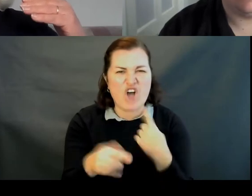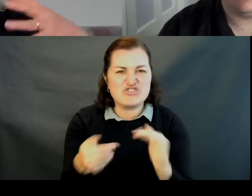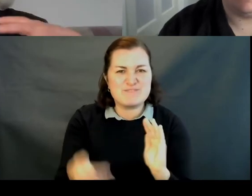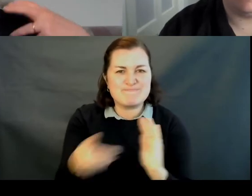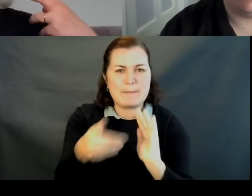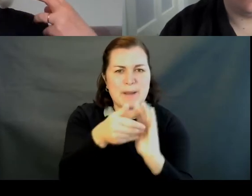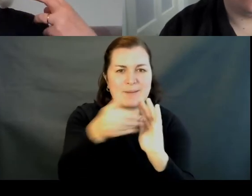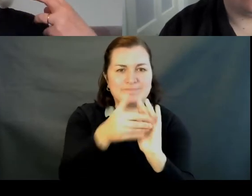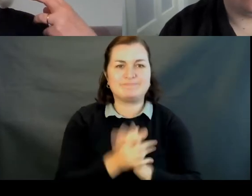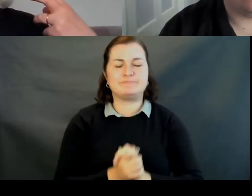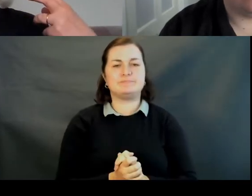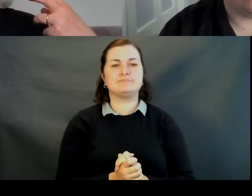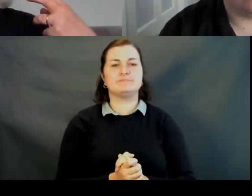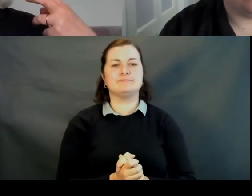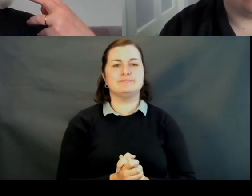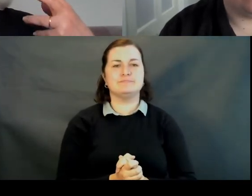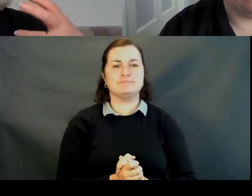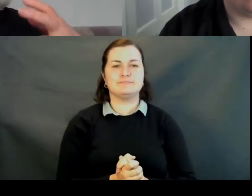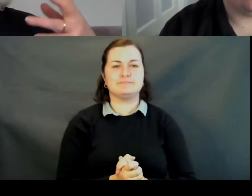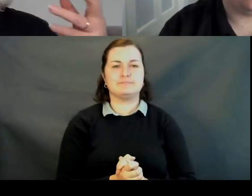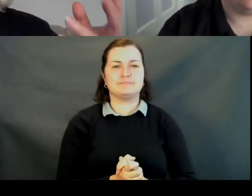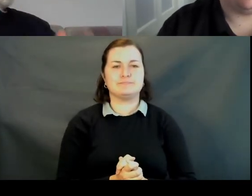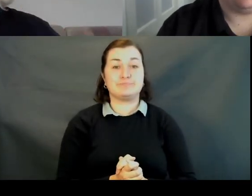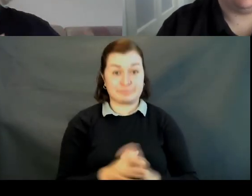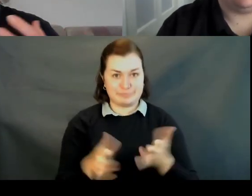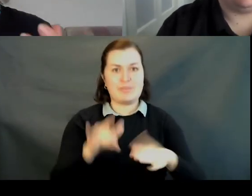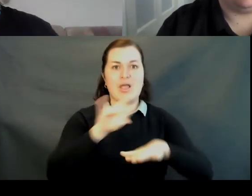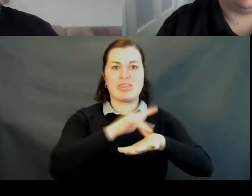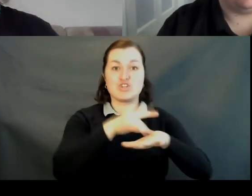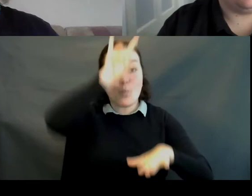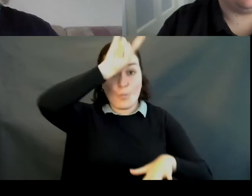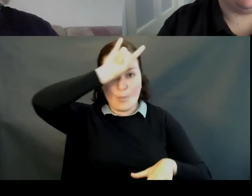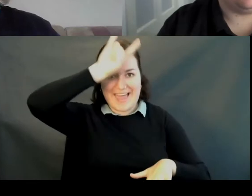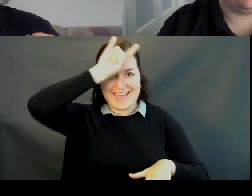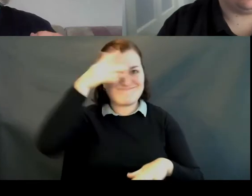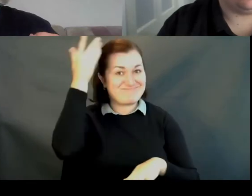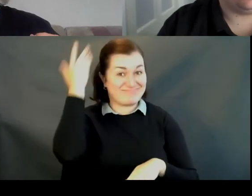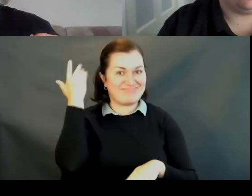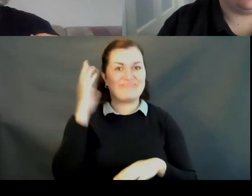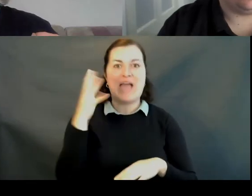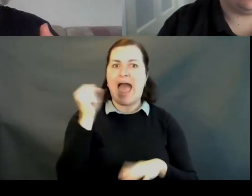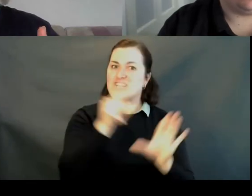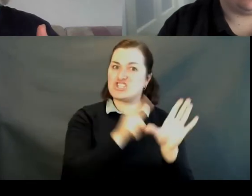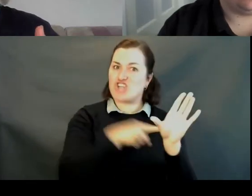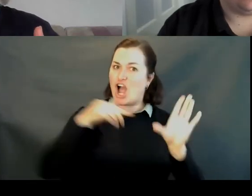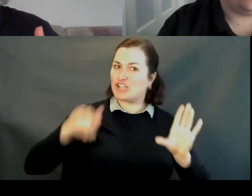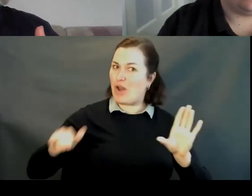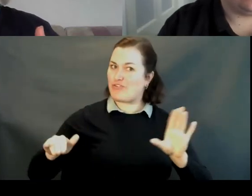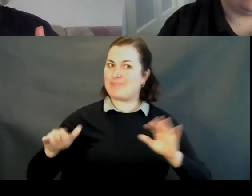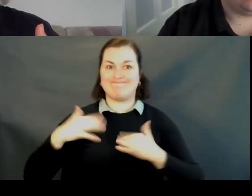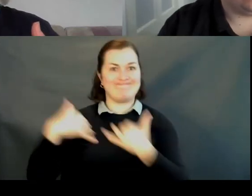So yes, we with Wicked, we had a lot of young children in the auditorium, and for a lot of